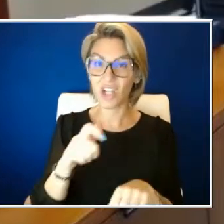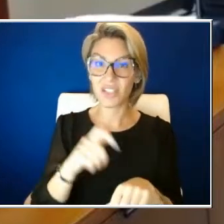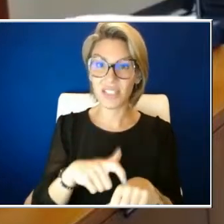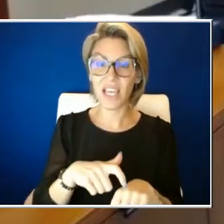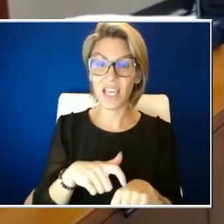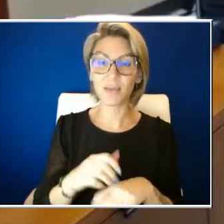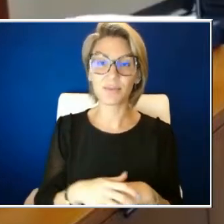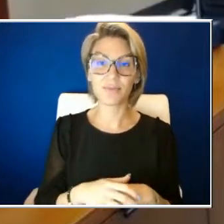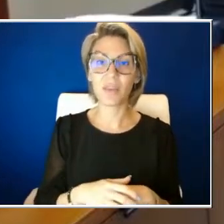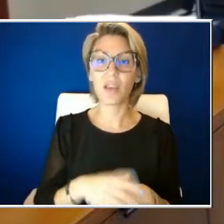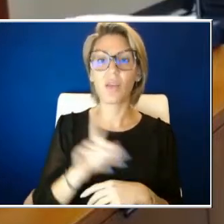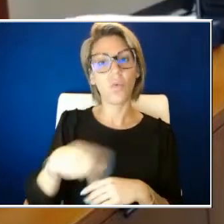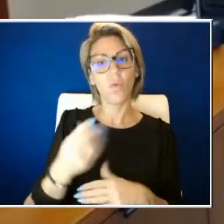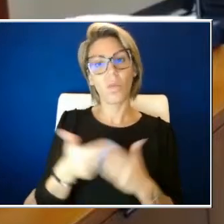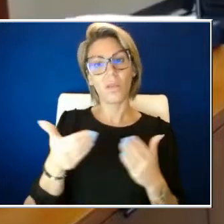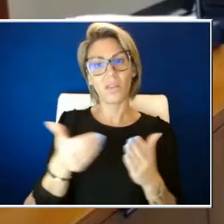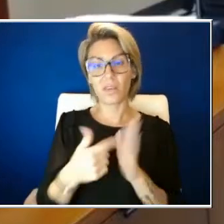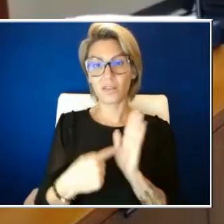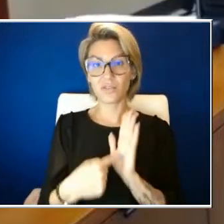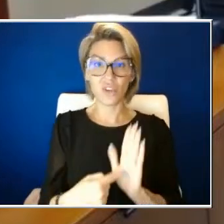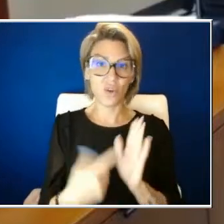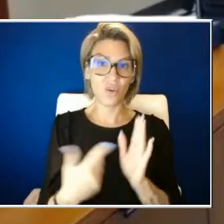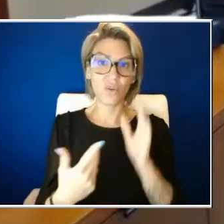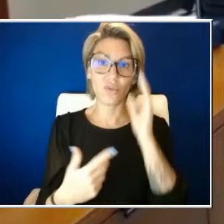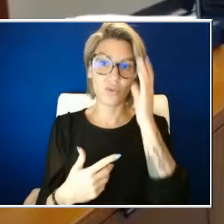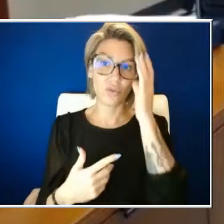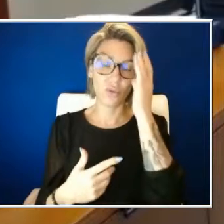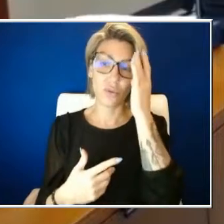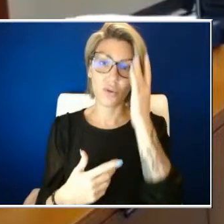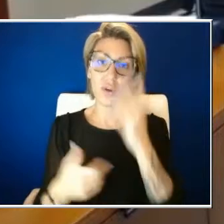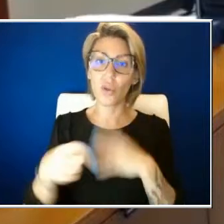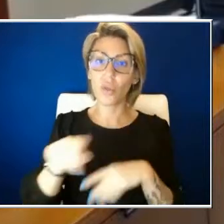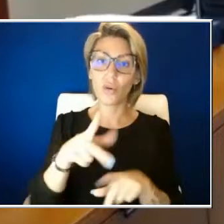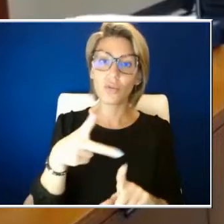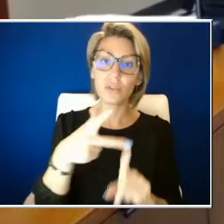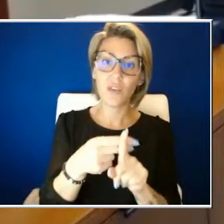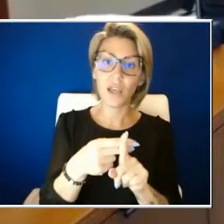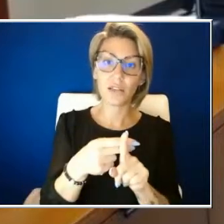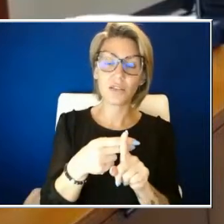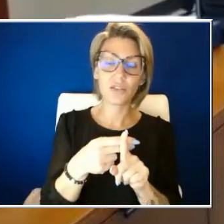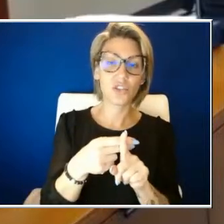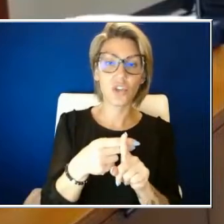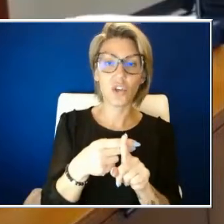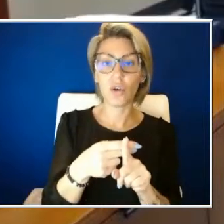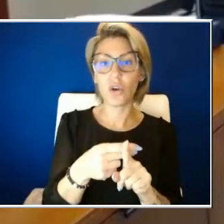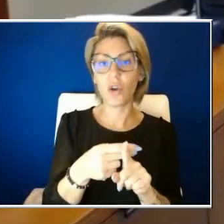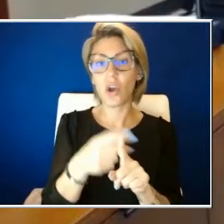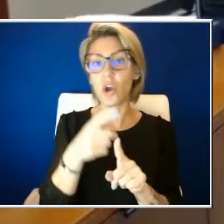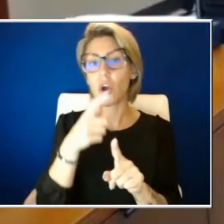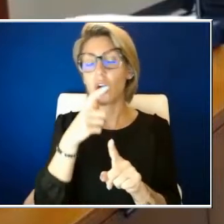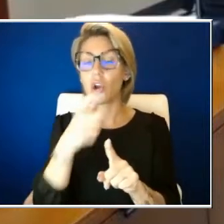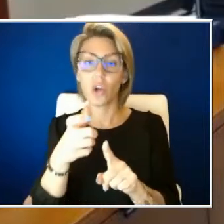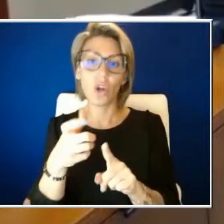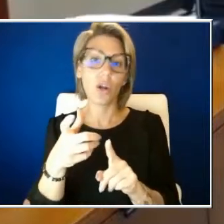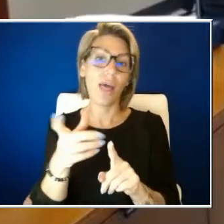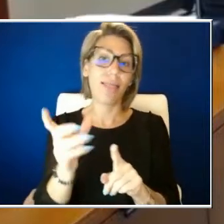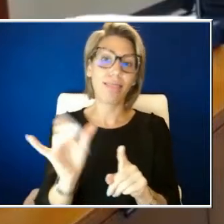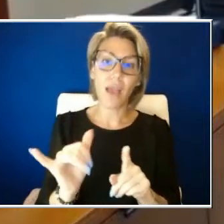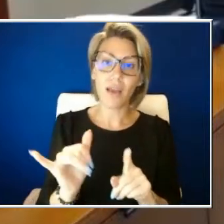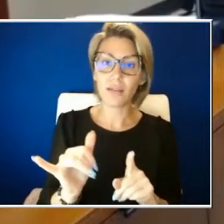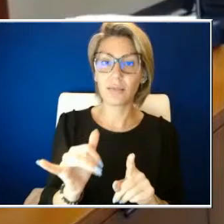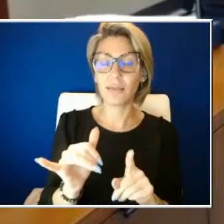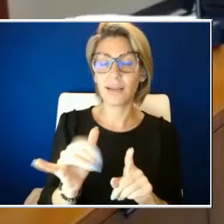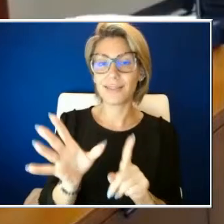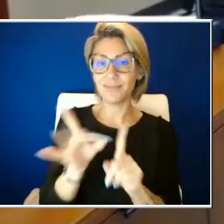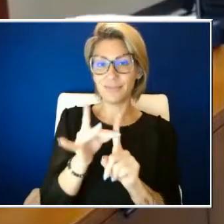And the only thing that's really been shown are there, if those who are vaccinated are less prone to getting long COVID than those who are not. So,